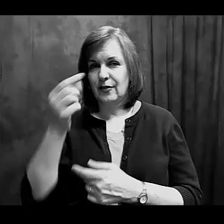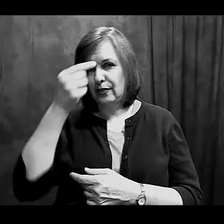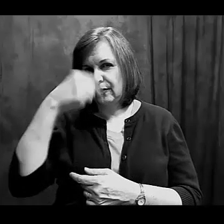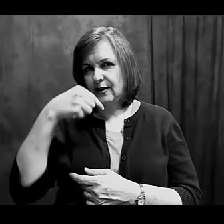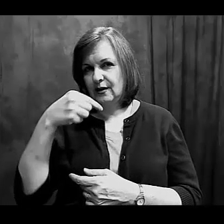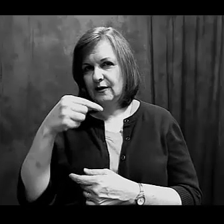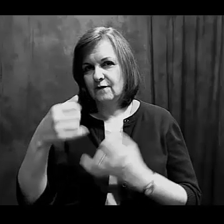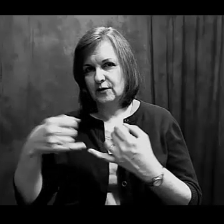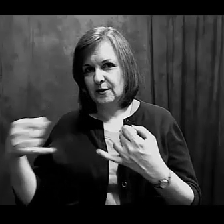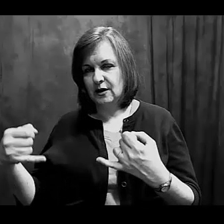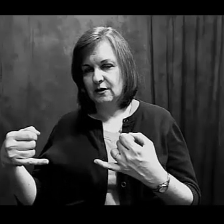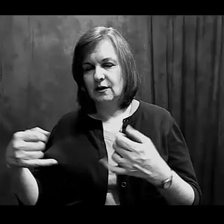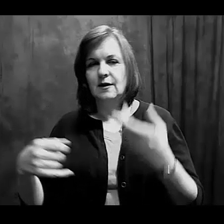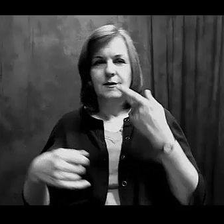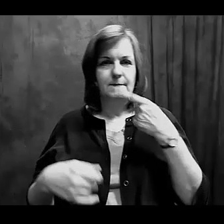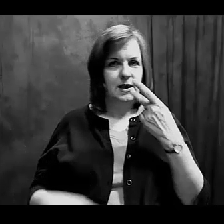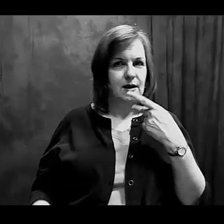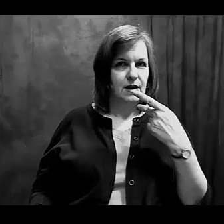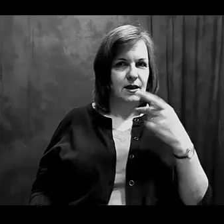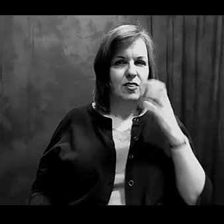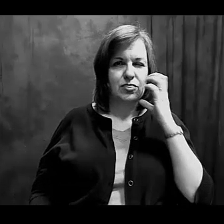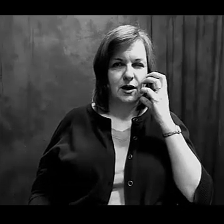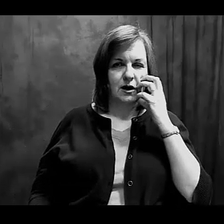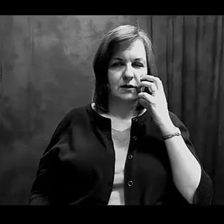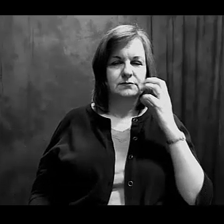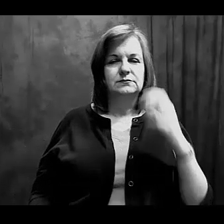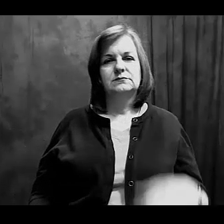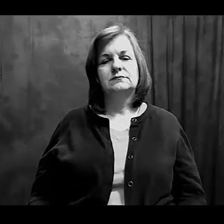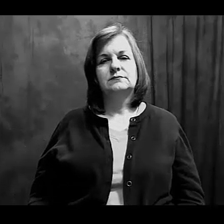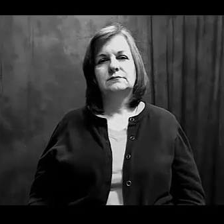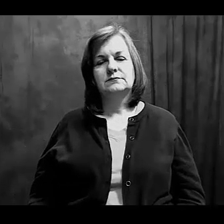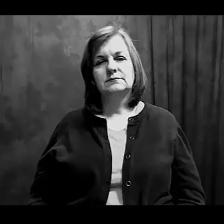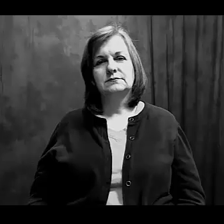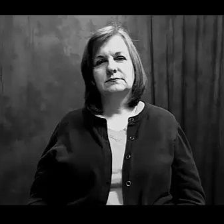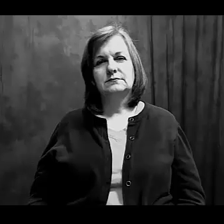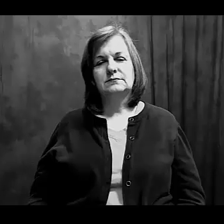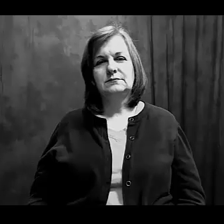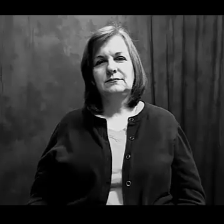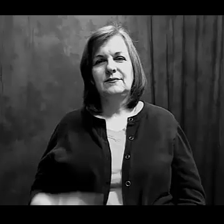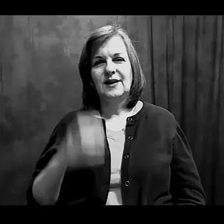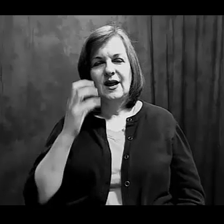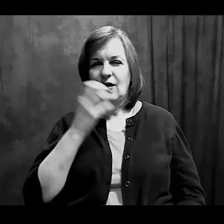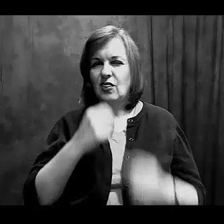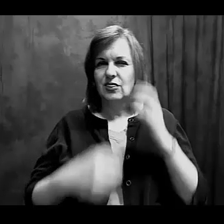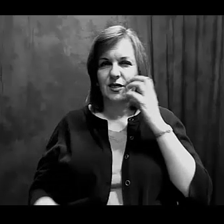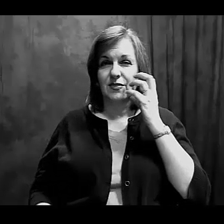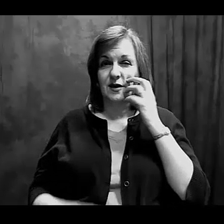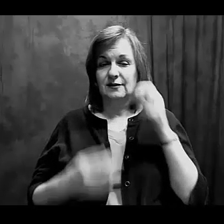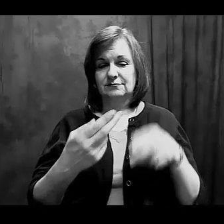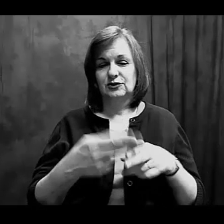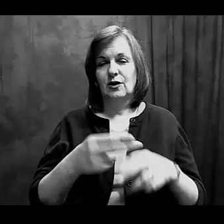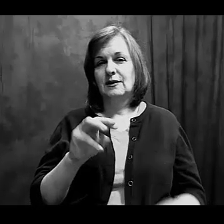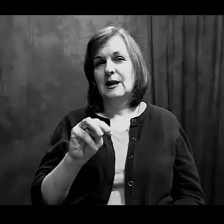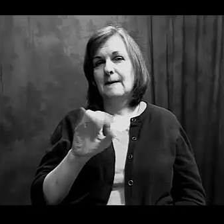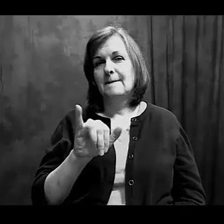the thin, the pink is the thick. The thick is myosin,